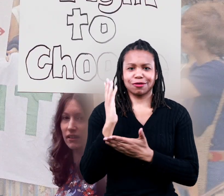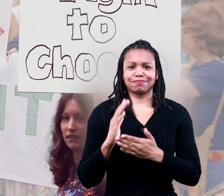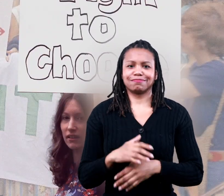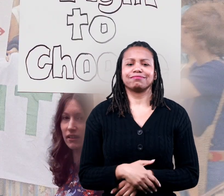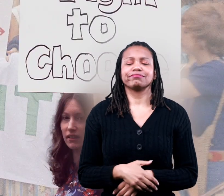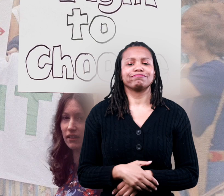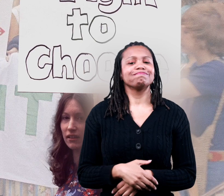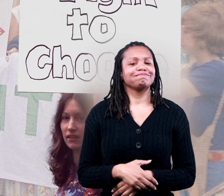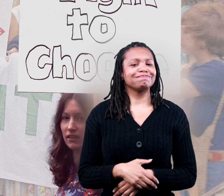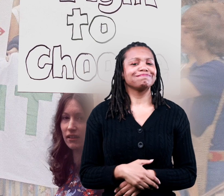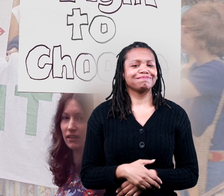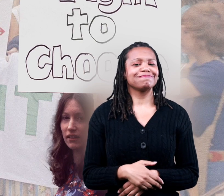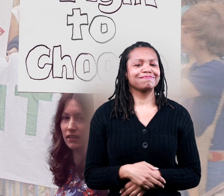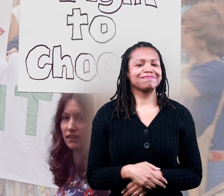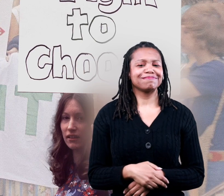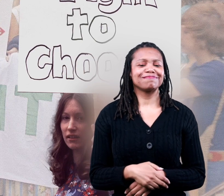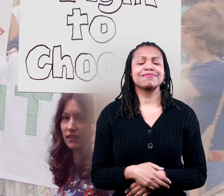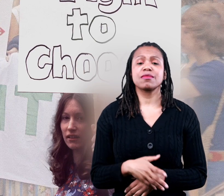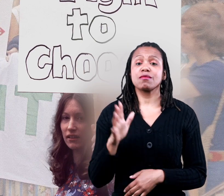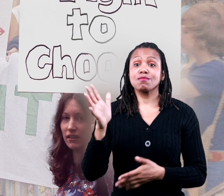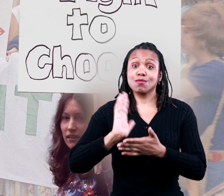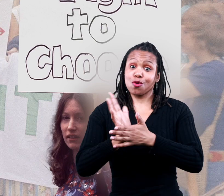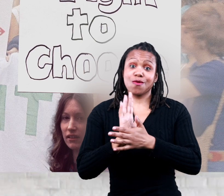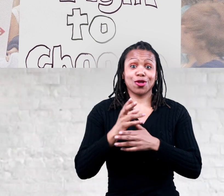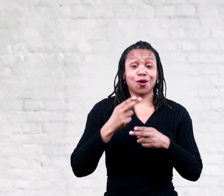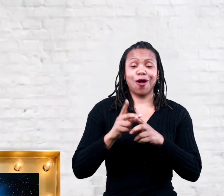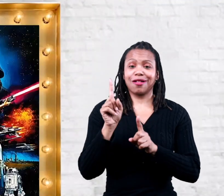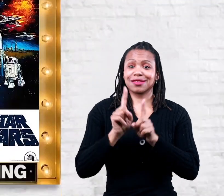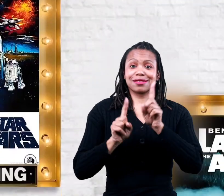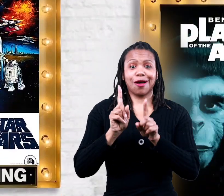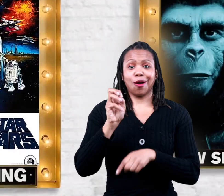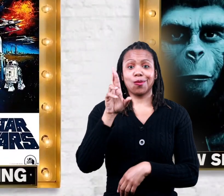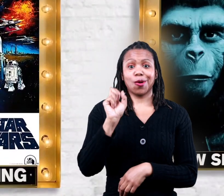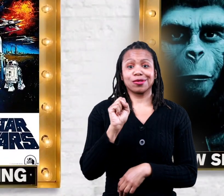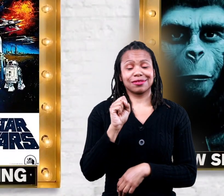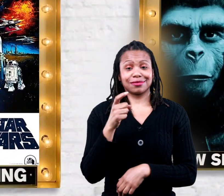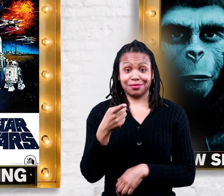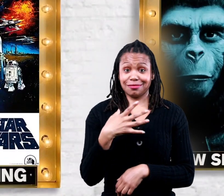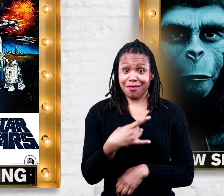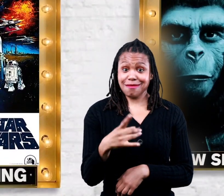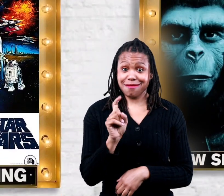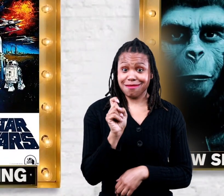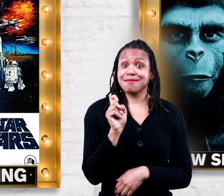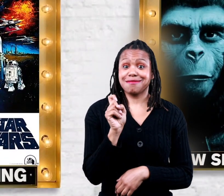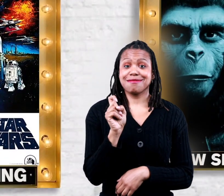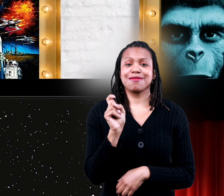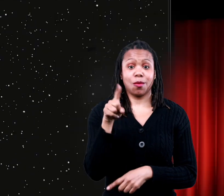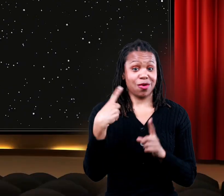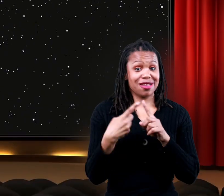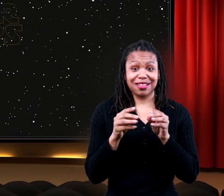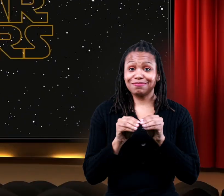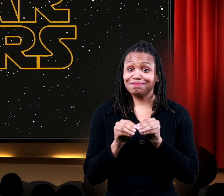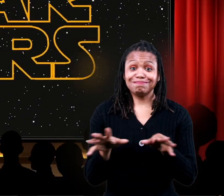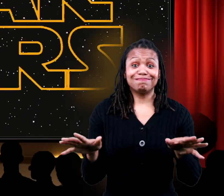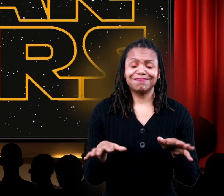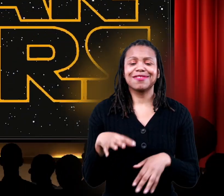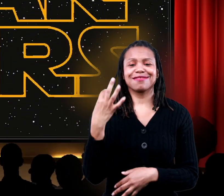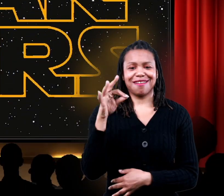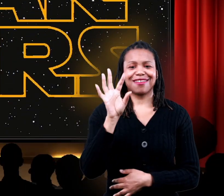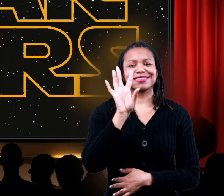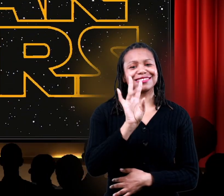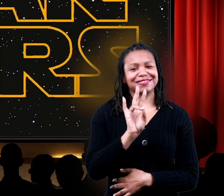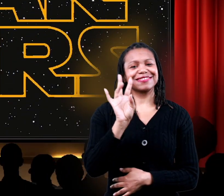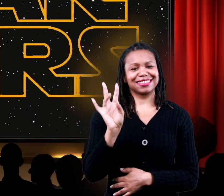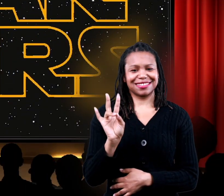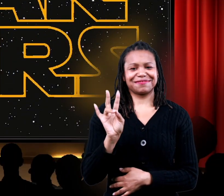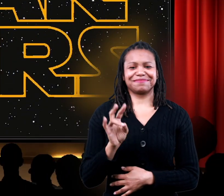between women and men than what existed before. Ever heard of a movie called Star Wars? The first movie of the series